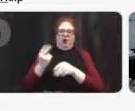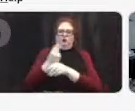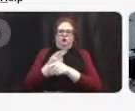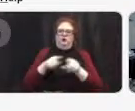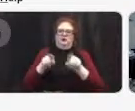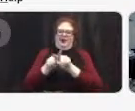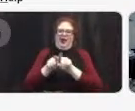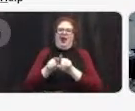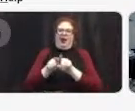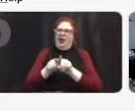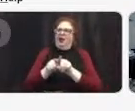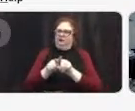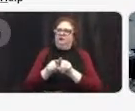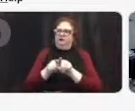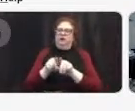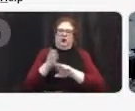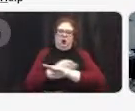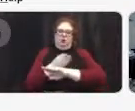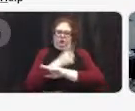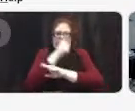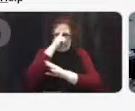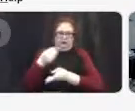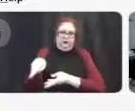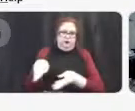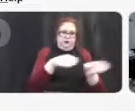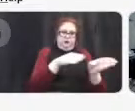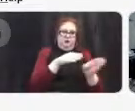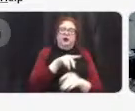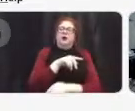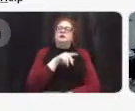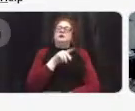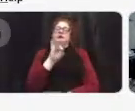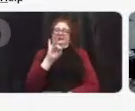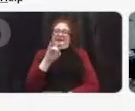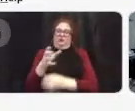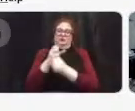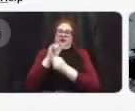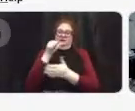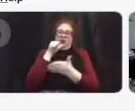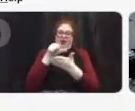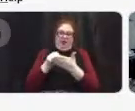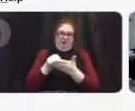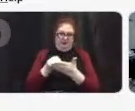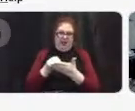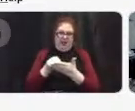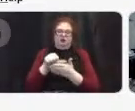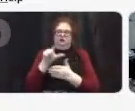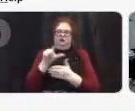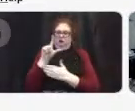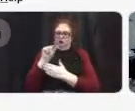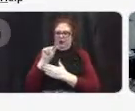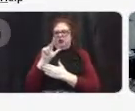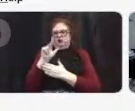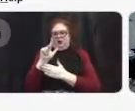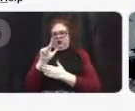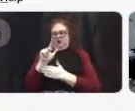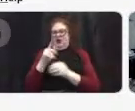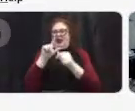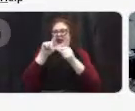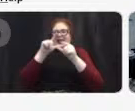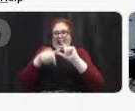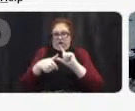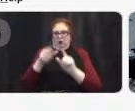letter of credit was issued to city staff on May 16th, 2023, with an expiration date of May 31st,